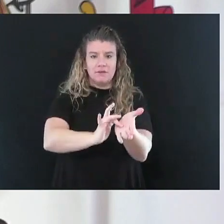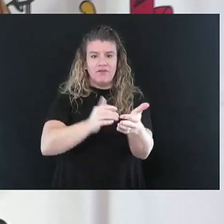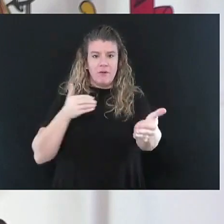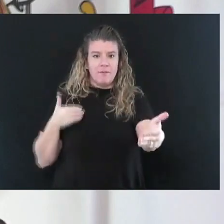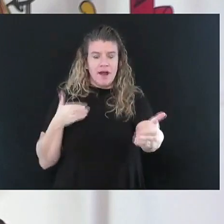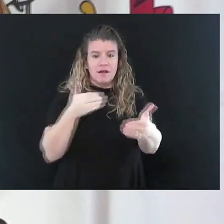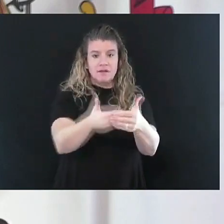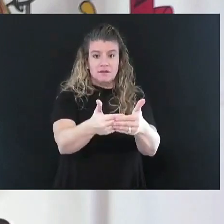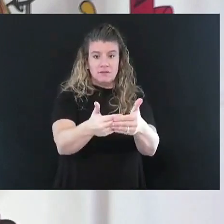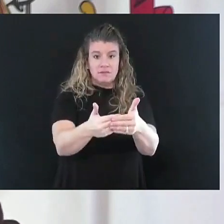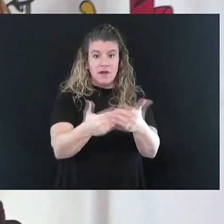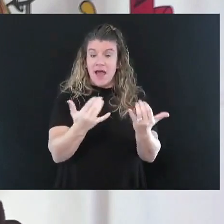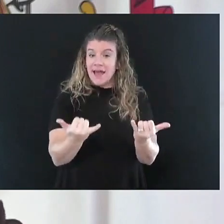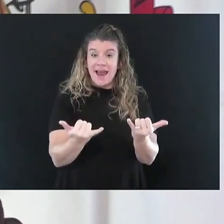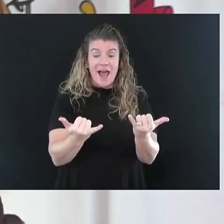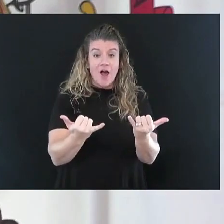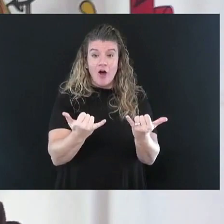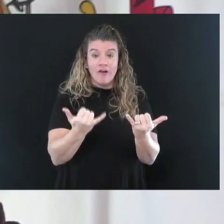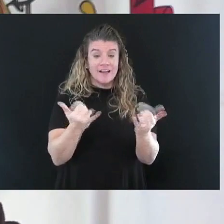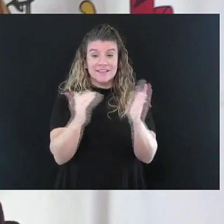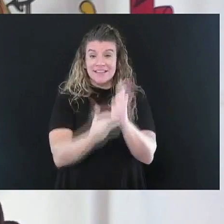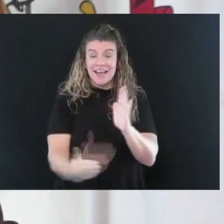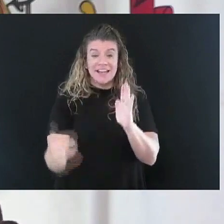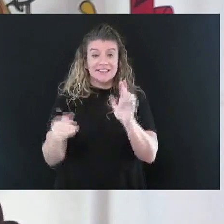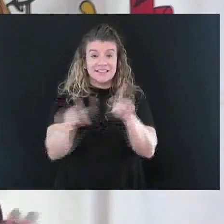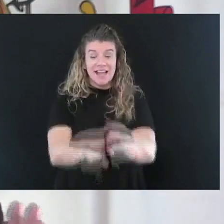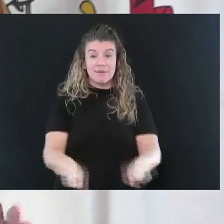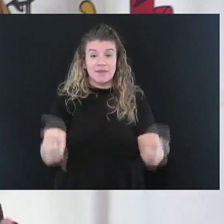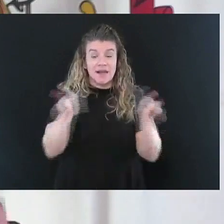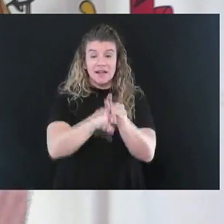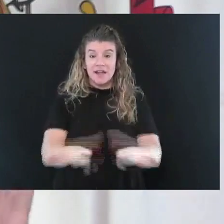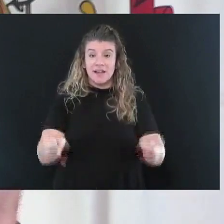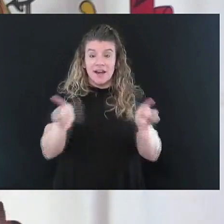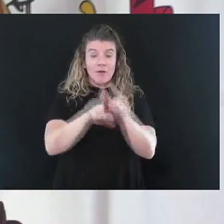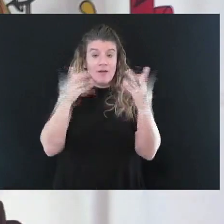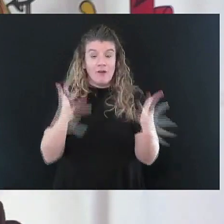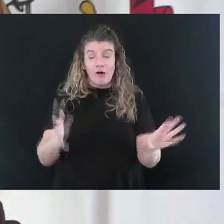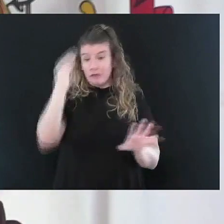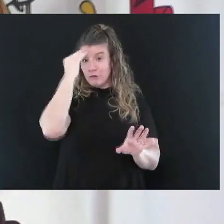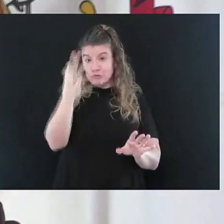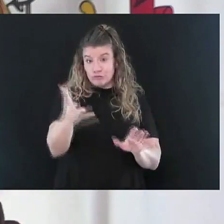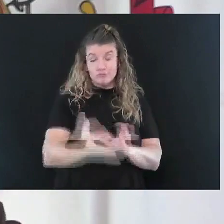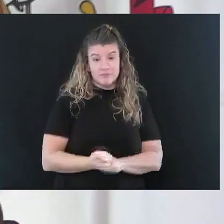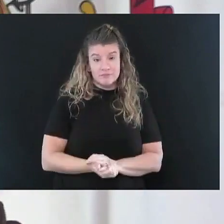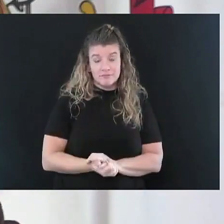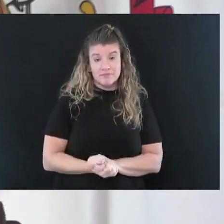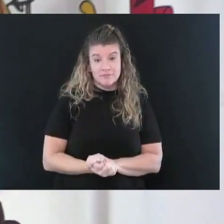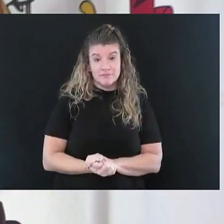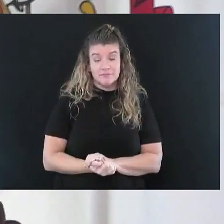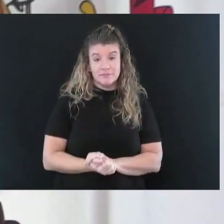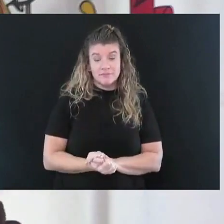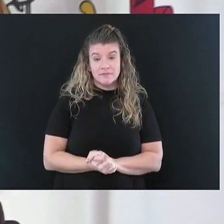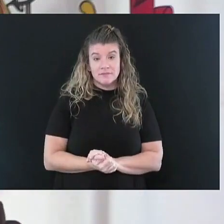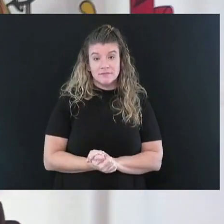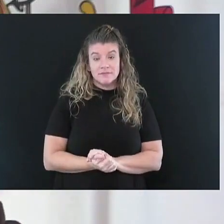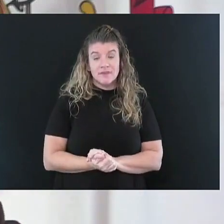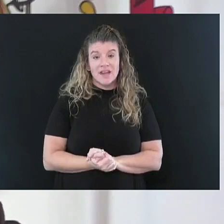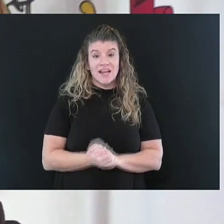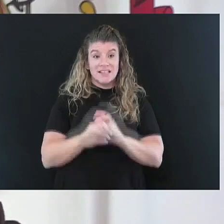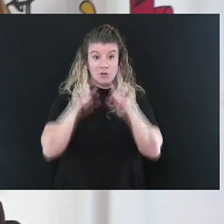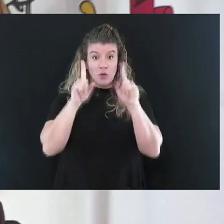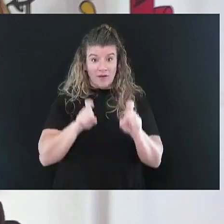And it goes back to what we've been telling and we've been saying over and over and over and over and over. We've got to get